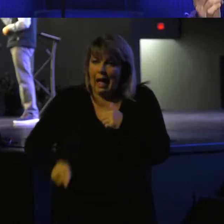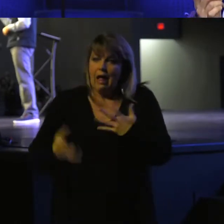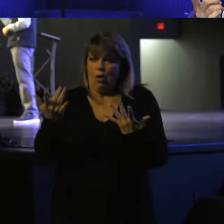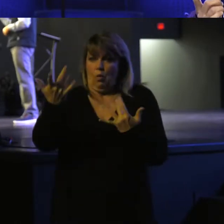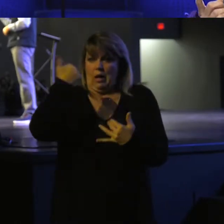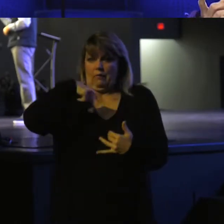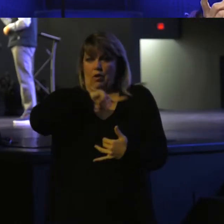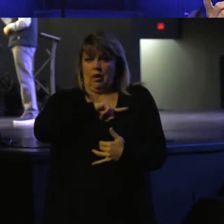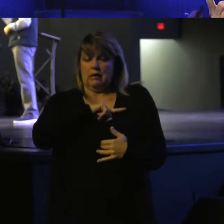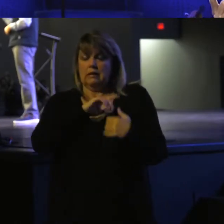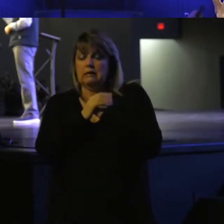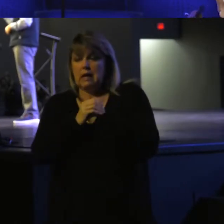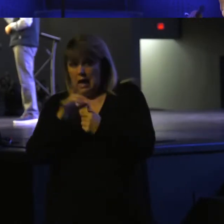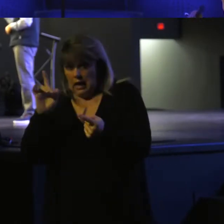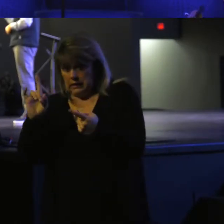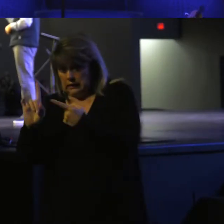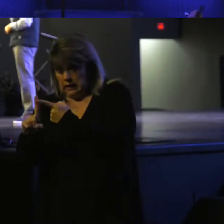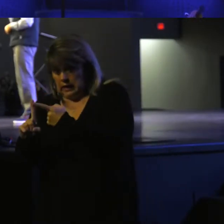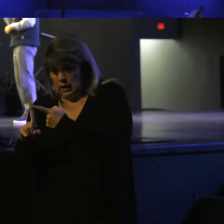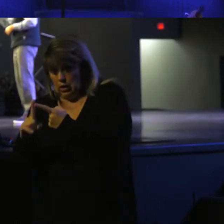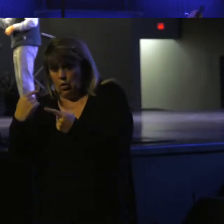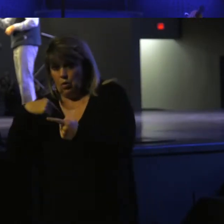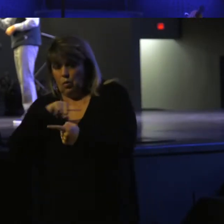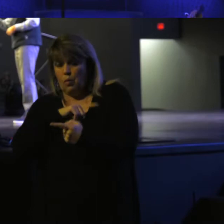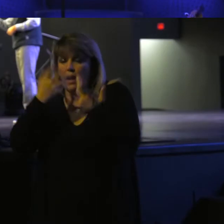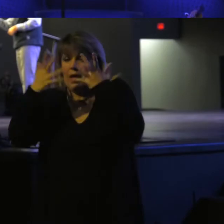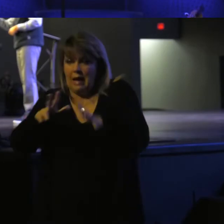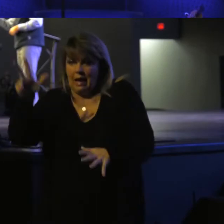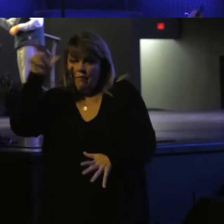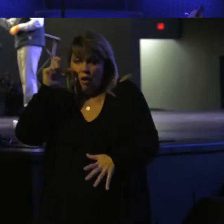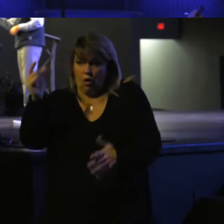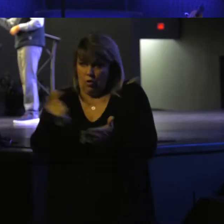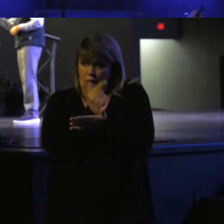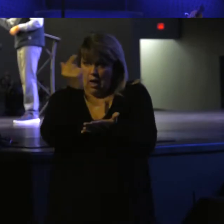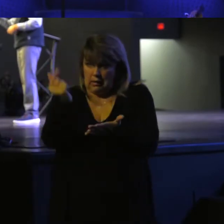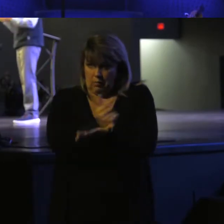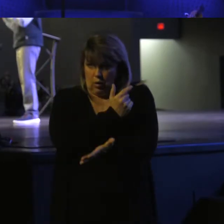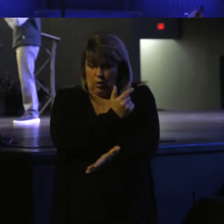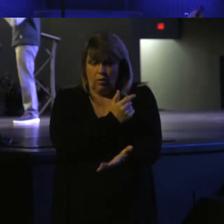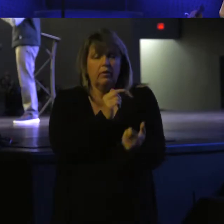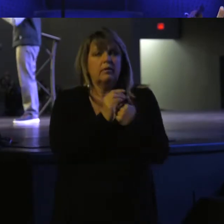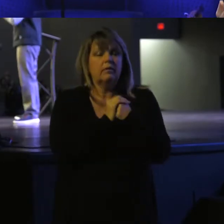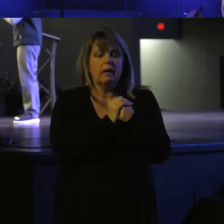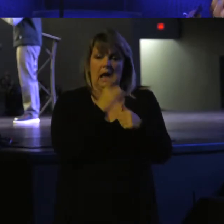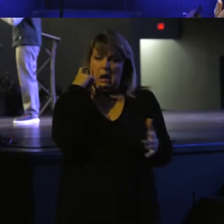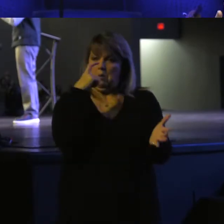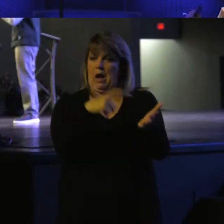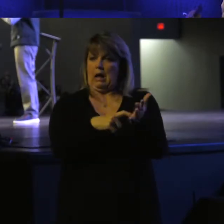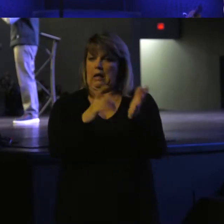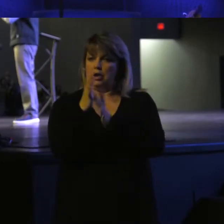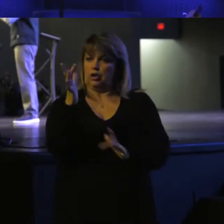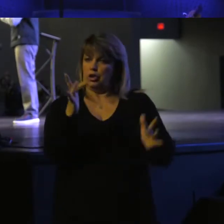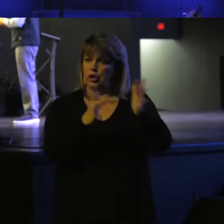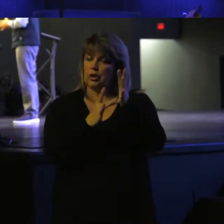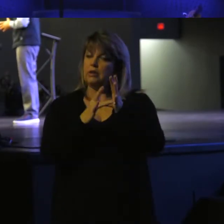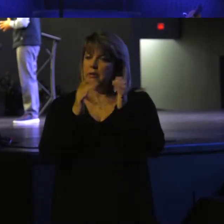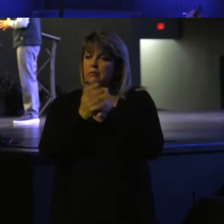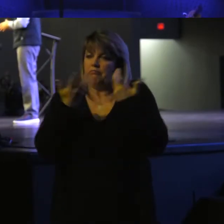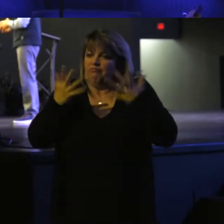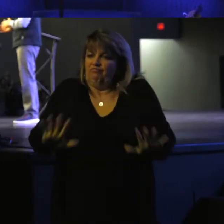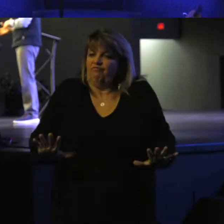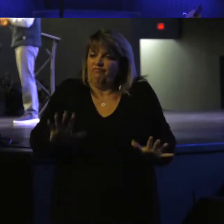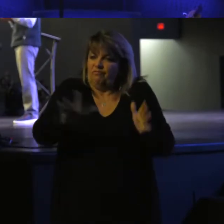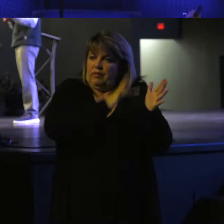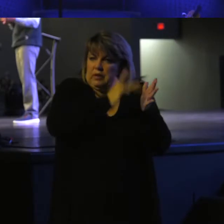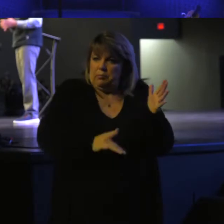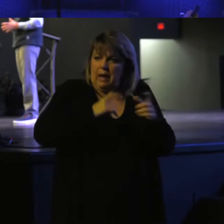and until we have heard the gospel and recognized that Jesus paid the price of our